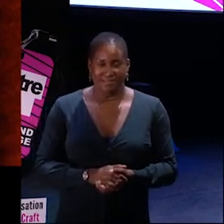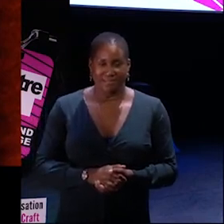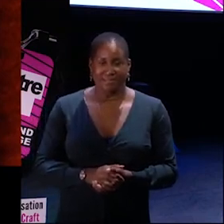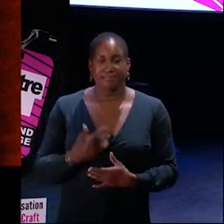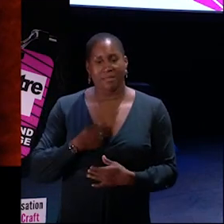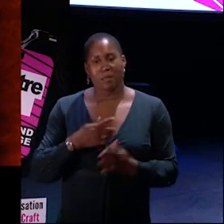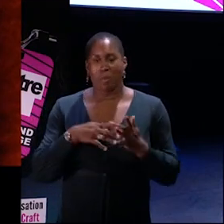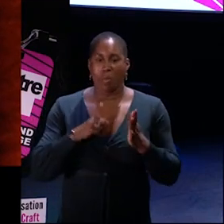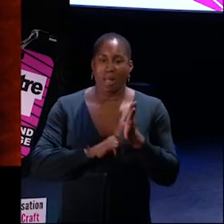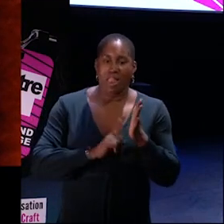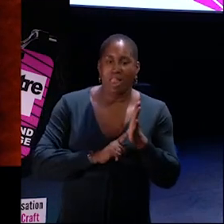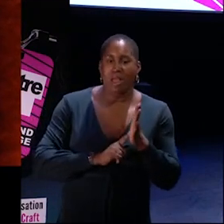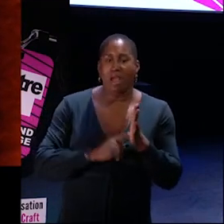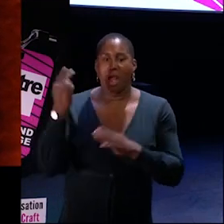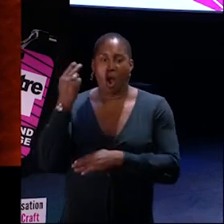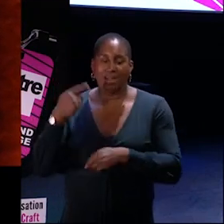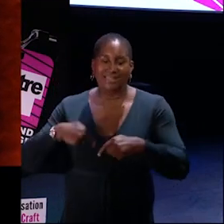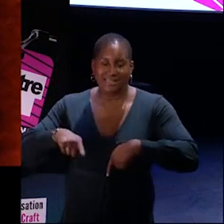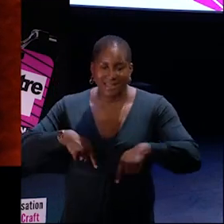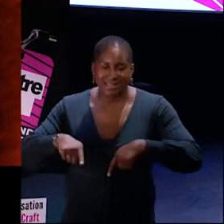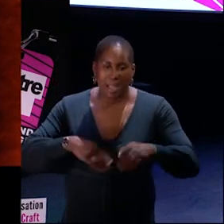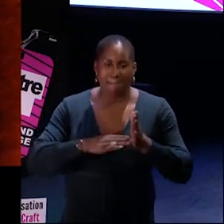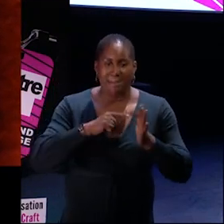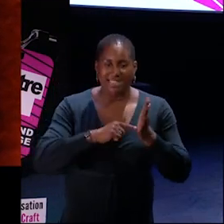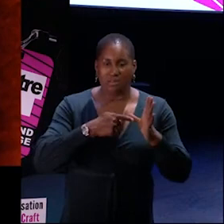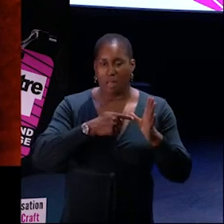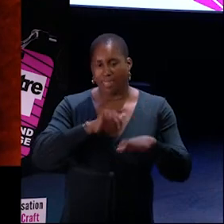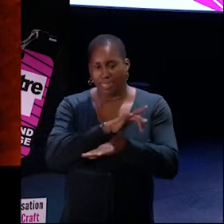I'm Will. I'm Artistic Director of Meta Theatre, which is a company we founded